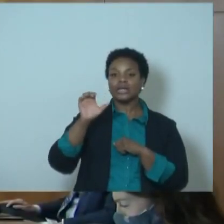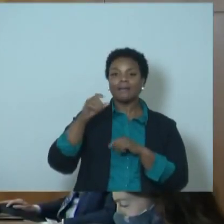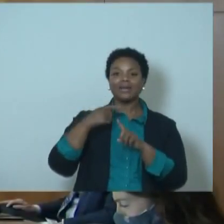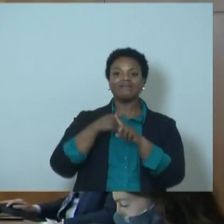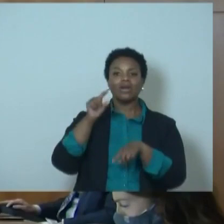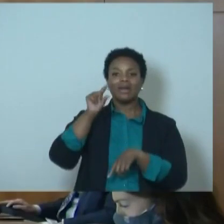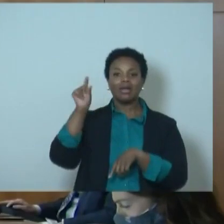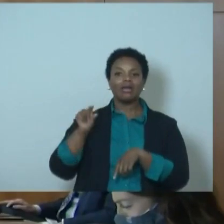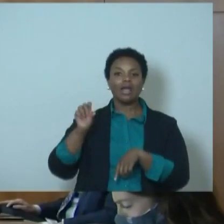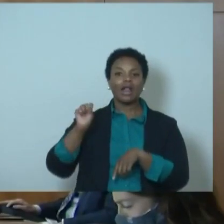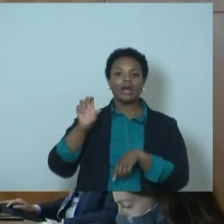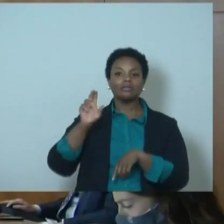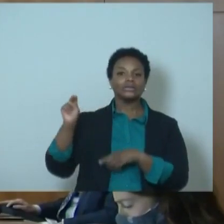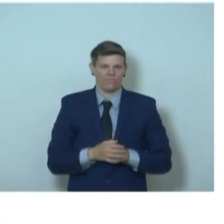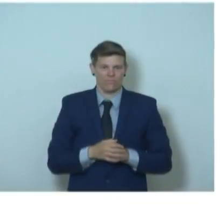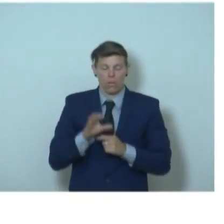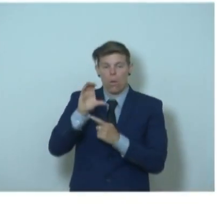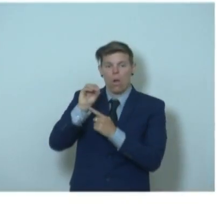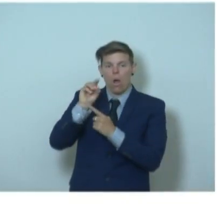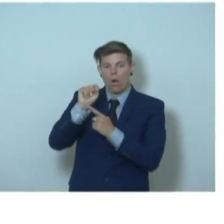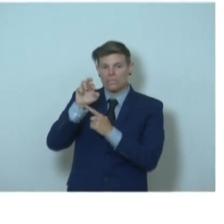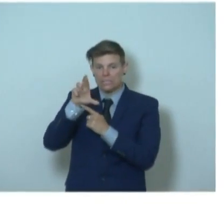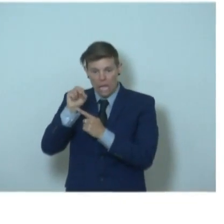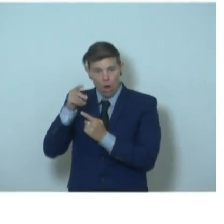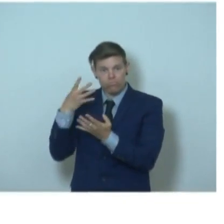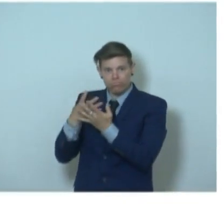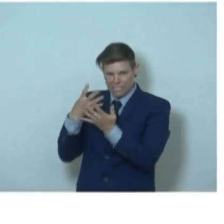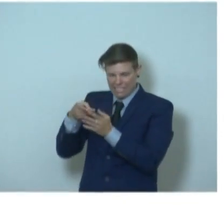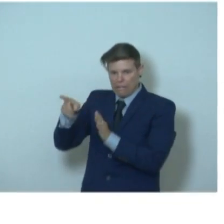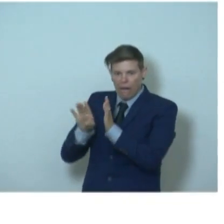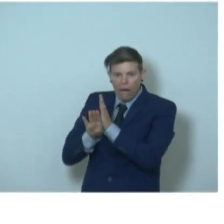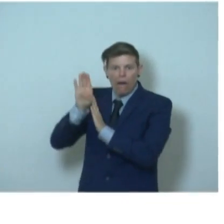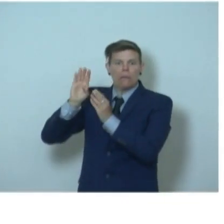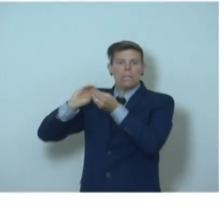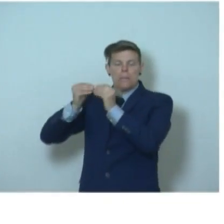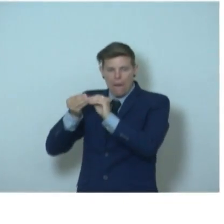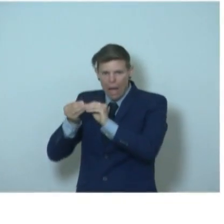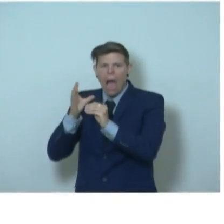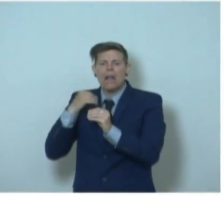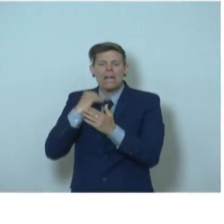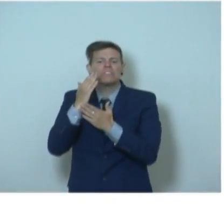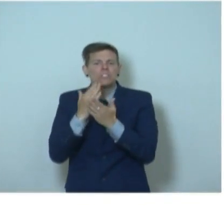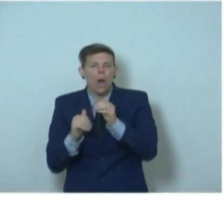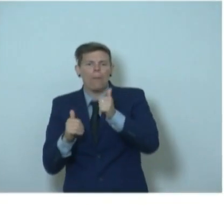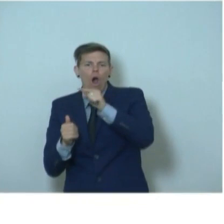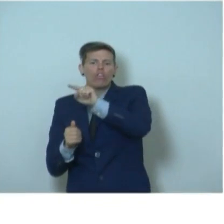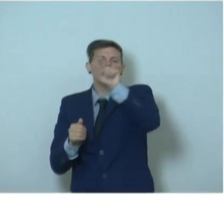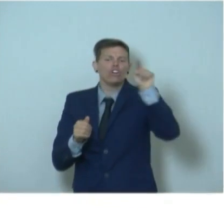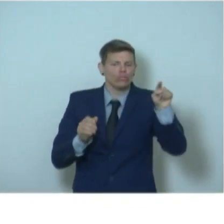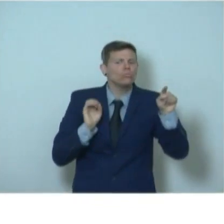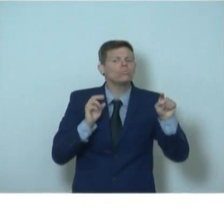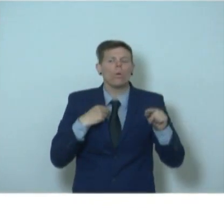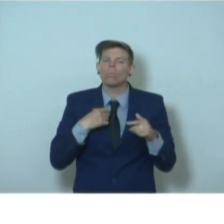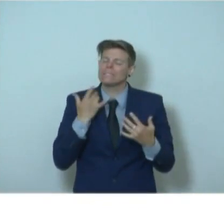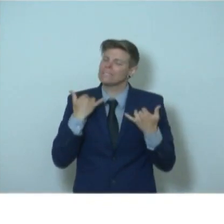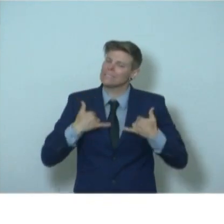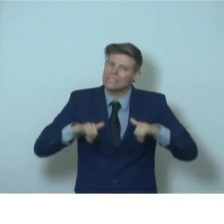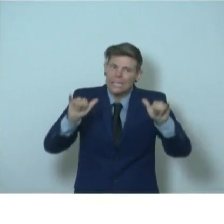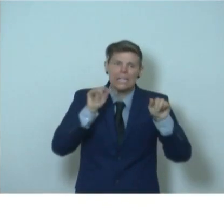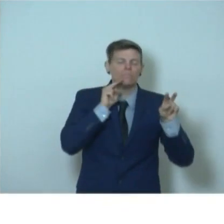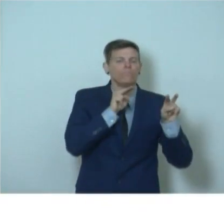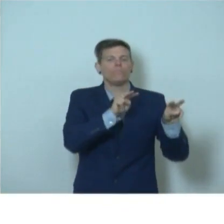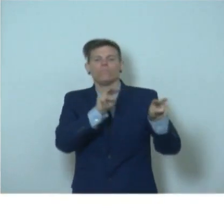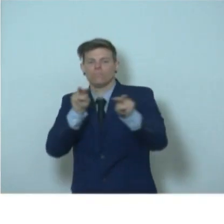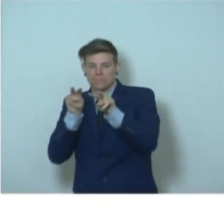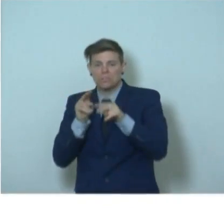and reopening plan today. As the state says, data shows a, quote, dramatic jump in cases over the last 10 days,